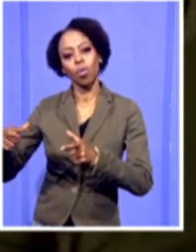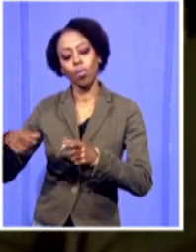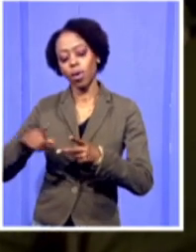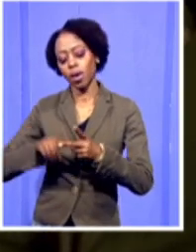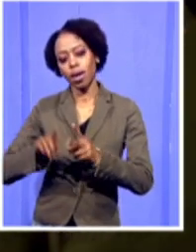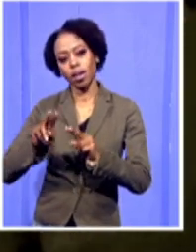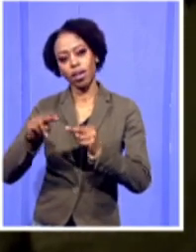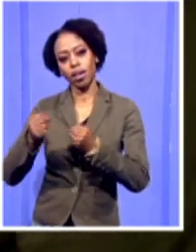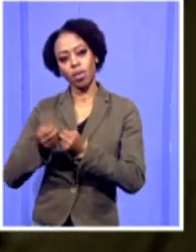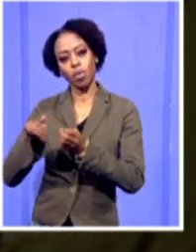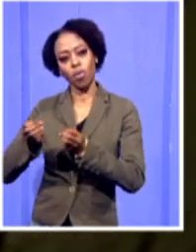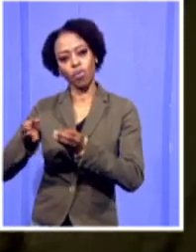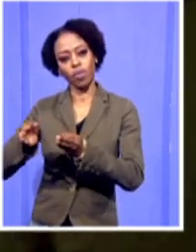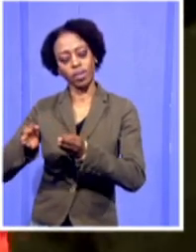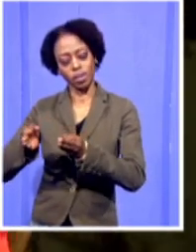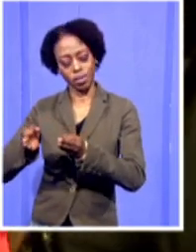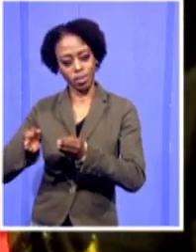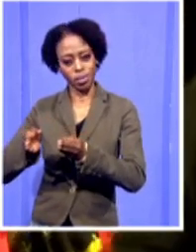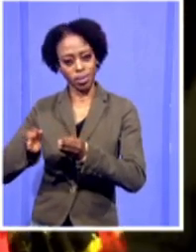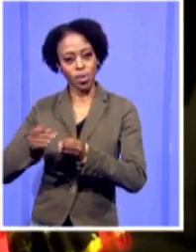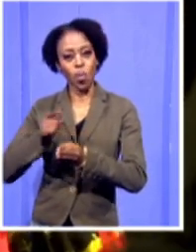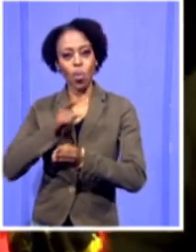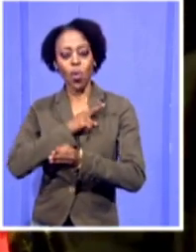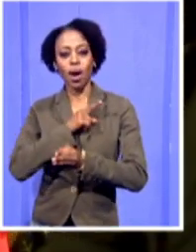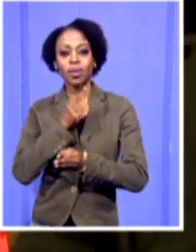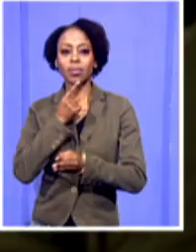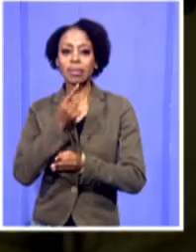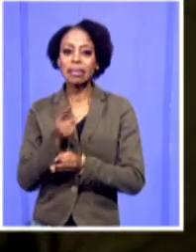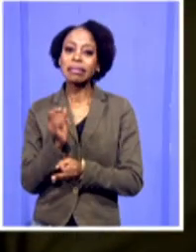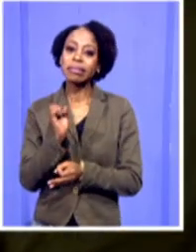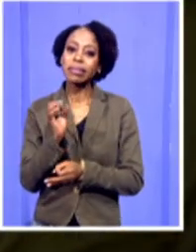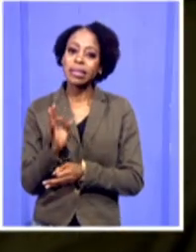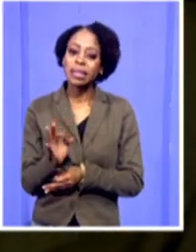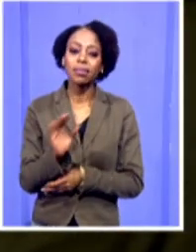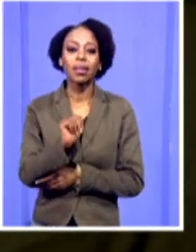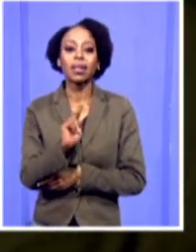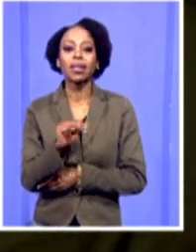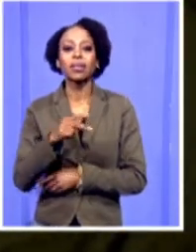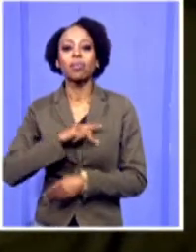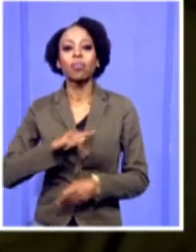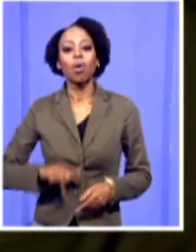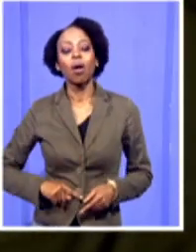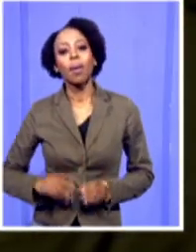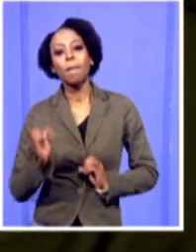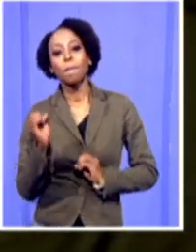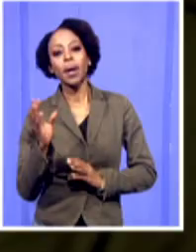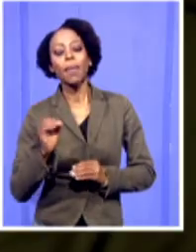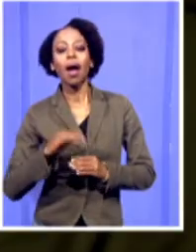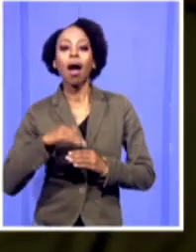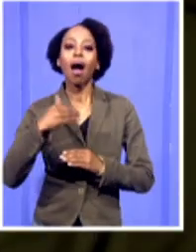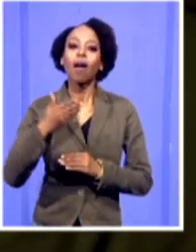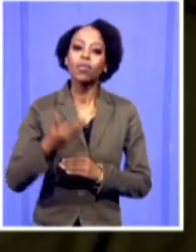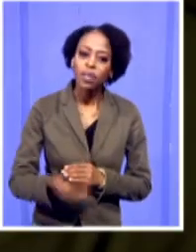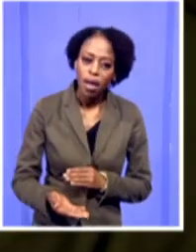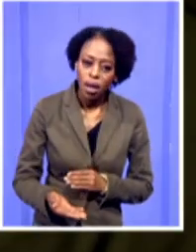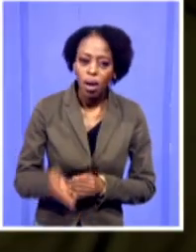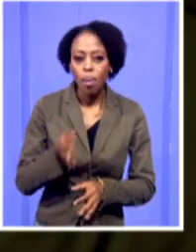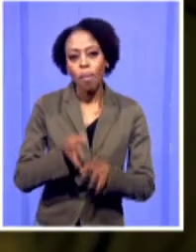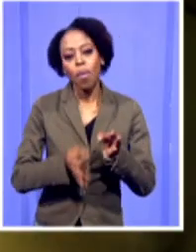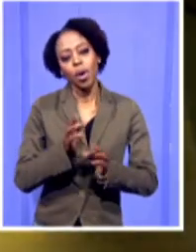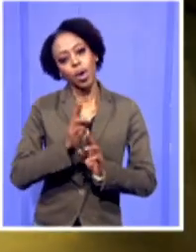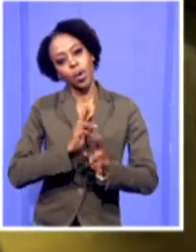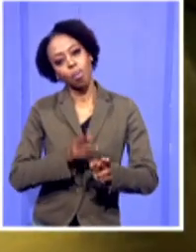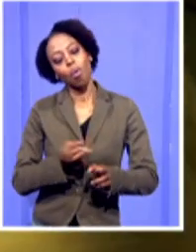national officials as to whether the ANC president will speak after the political